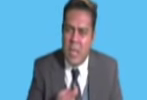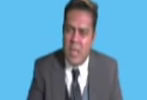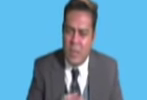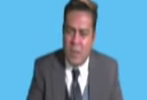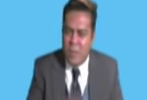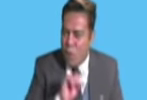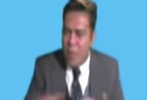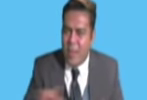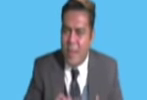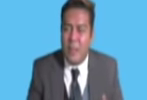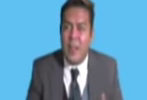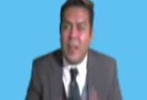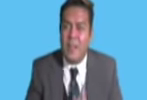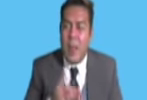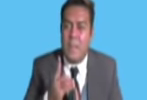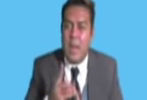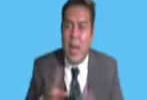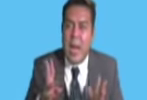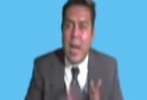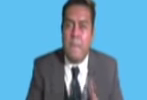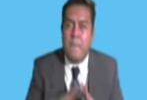for the development on Bowalu town gone to?